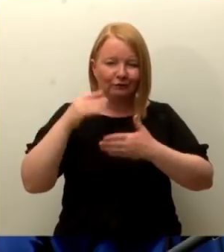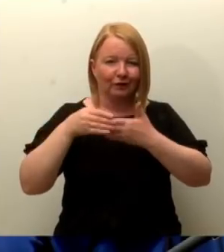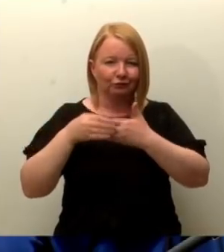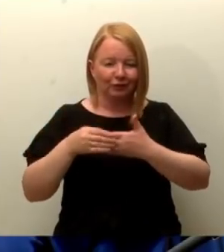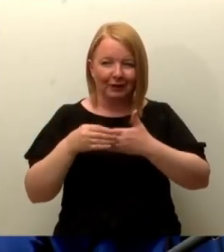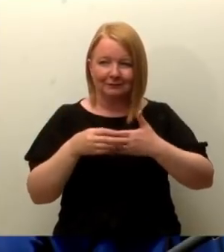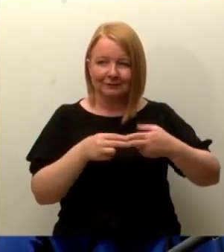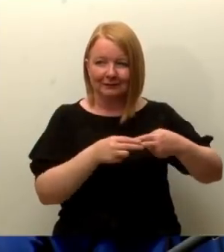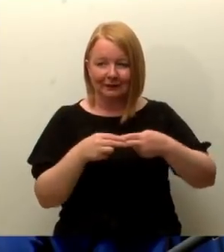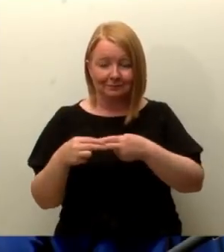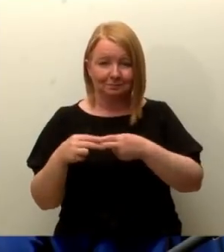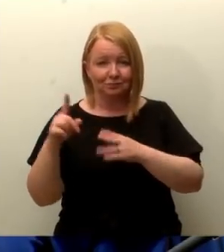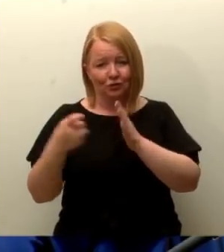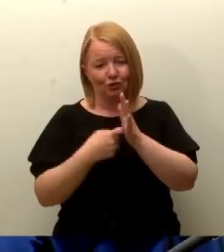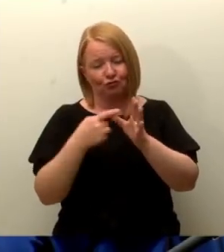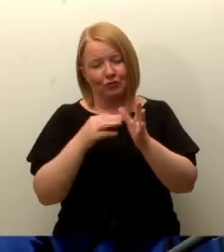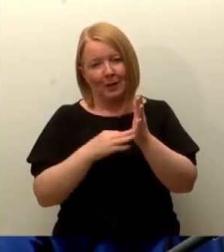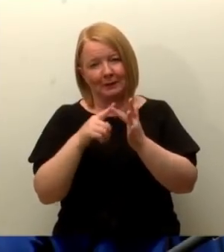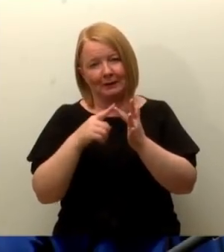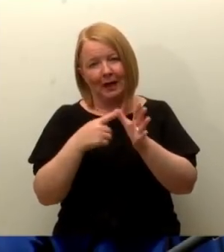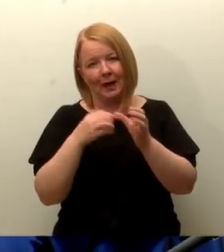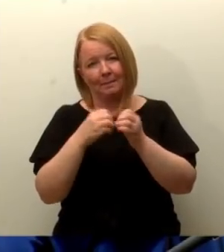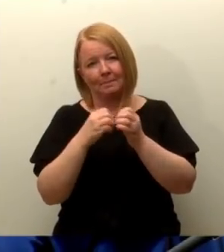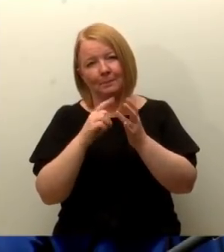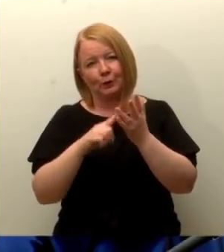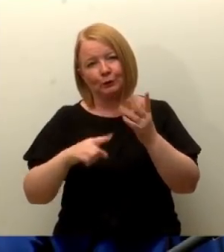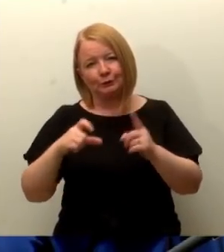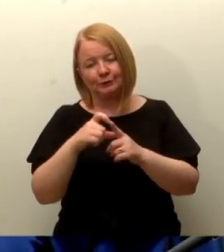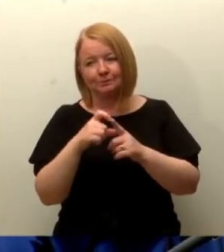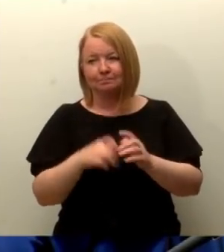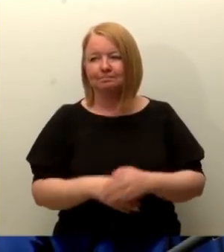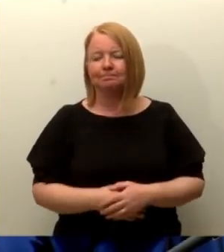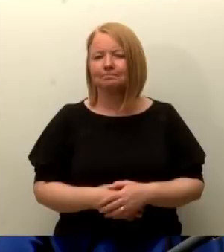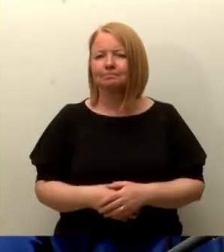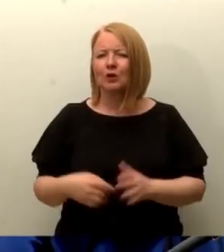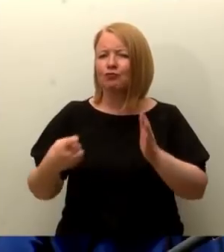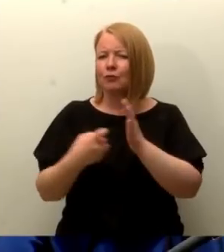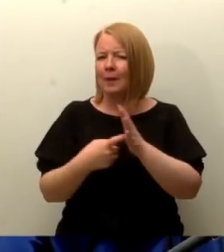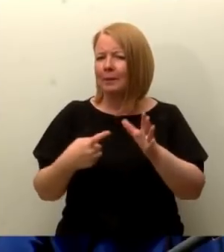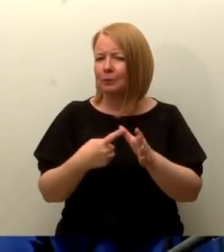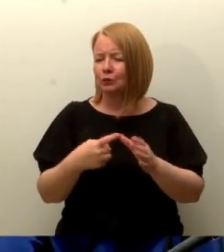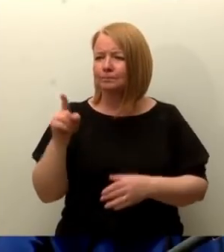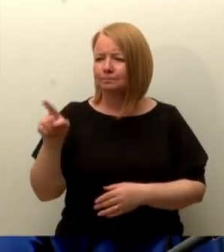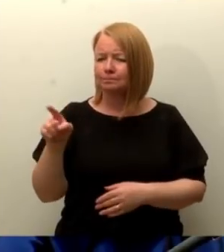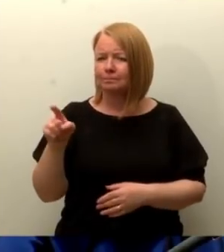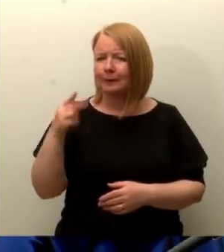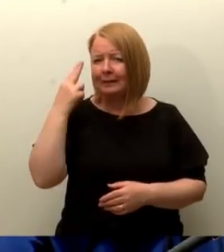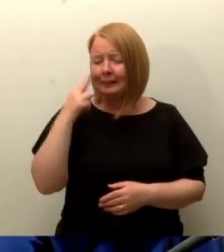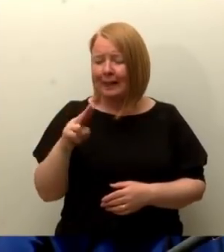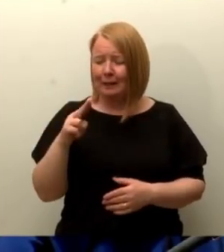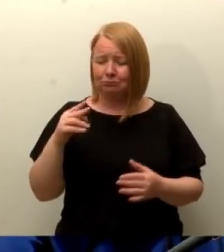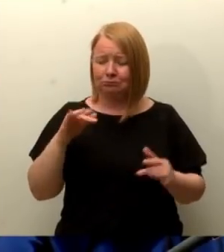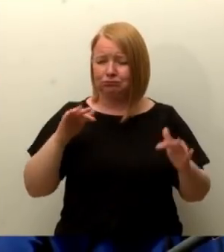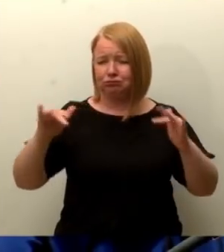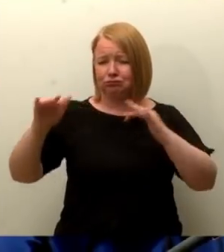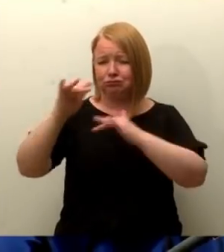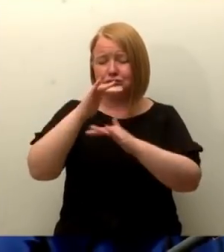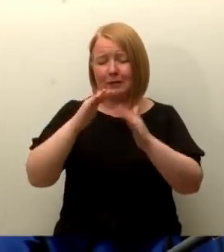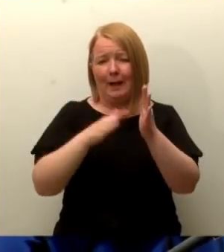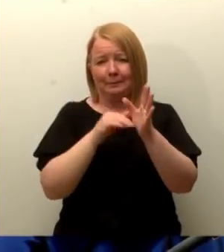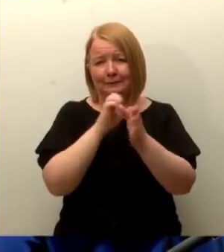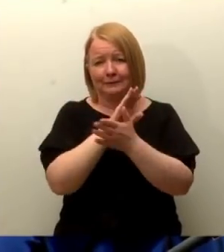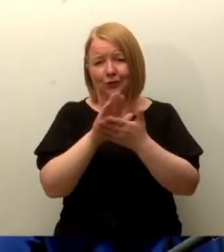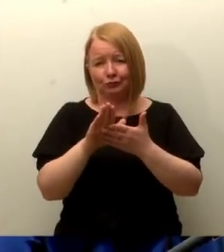friend, and guide, Professor Rami Abood. Professor Rami Abood whose name is synonymous with the MCH Orth